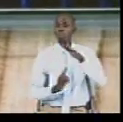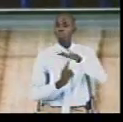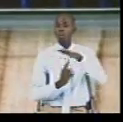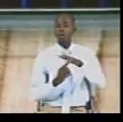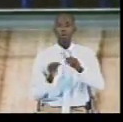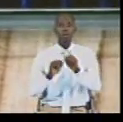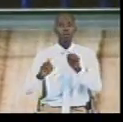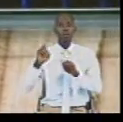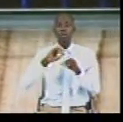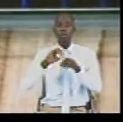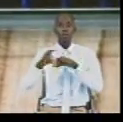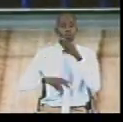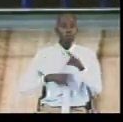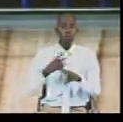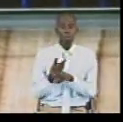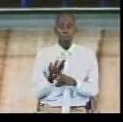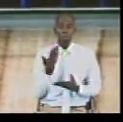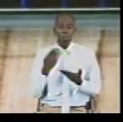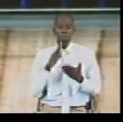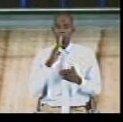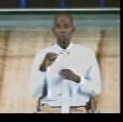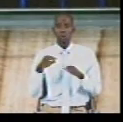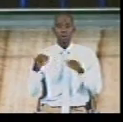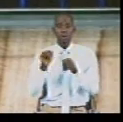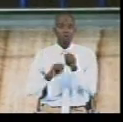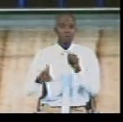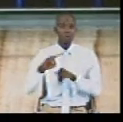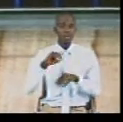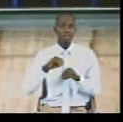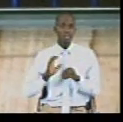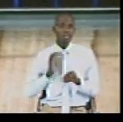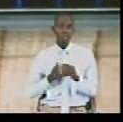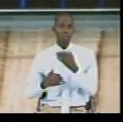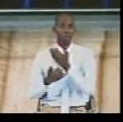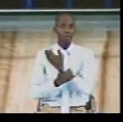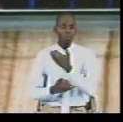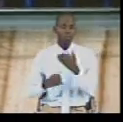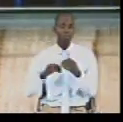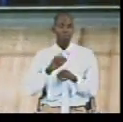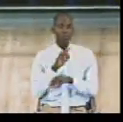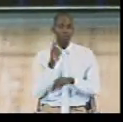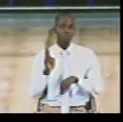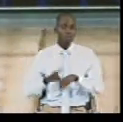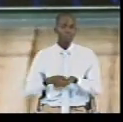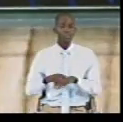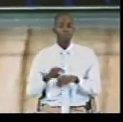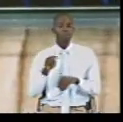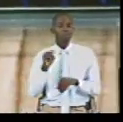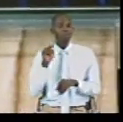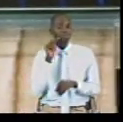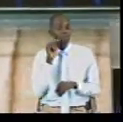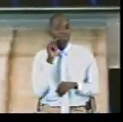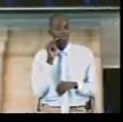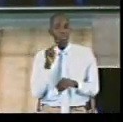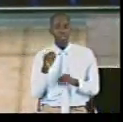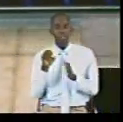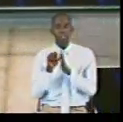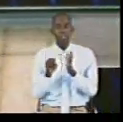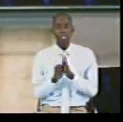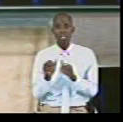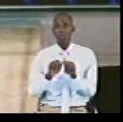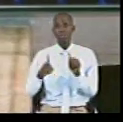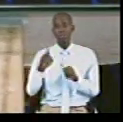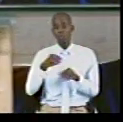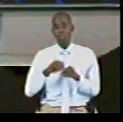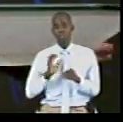over our nation, maybe all over our state, maybe in our church, if he shifts from the foundation, that's very